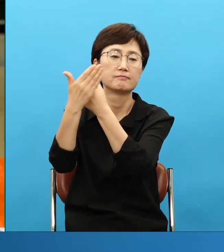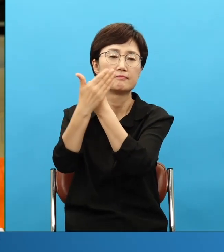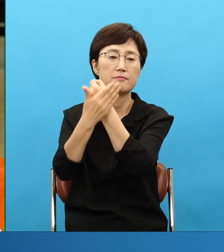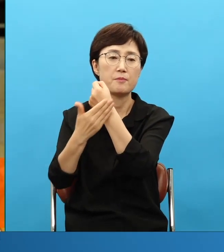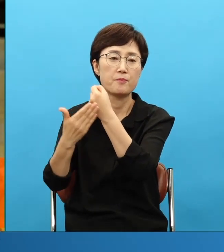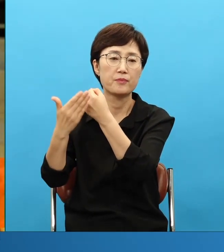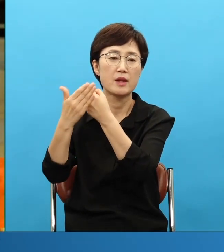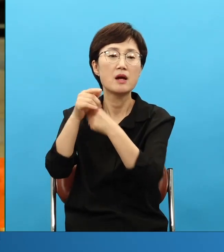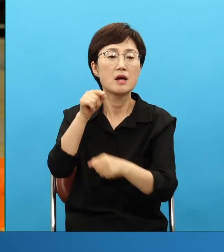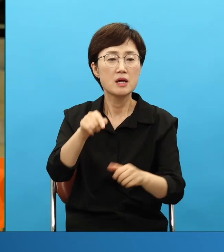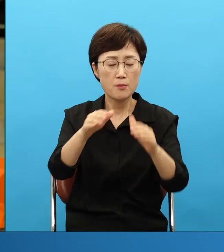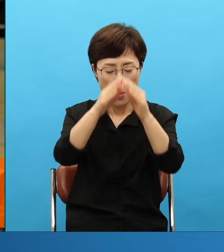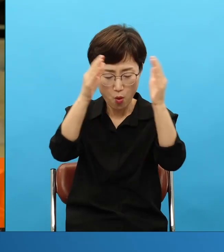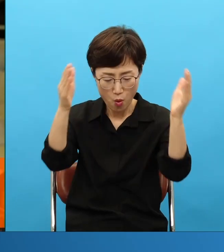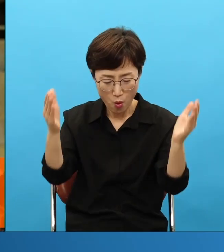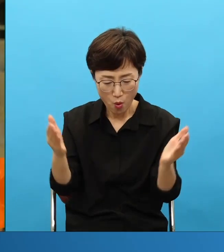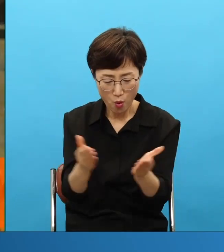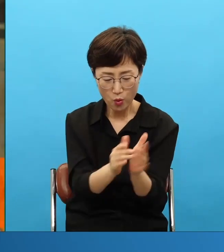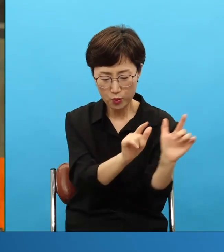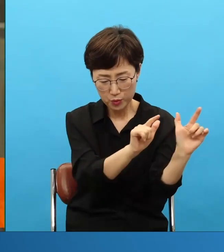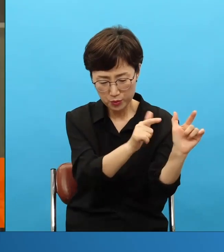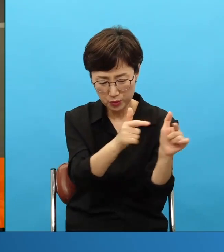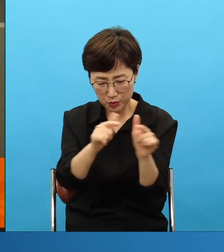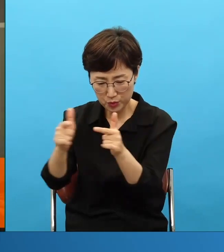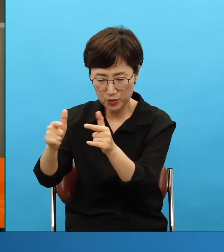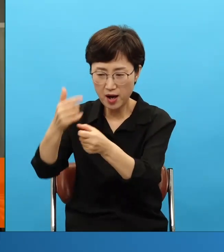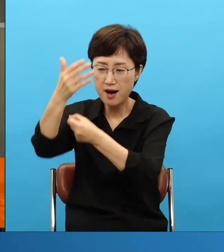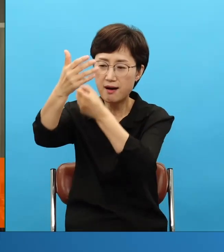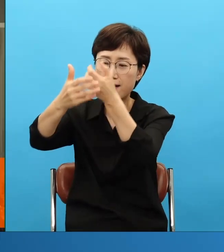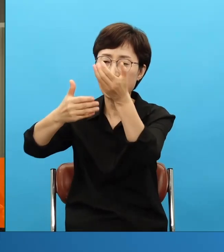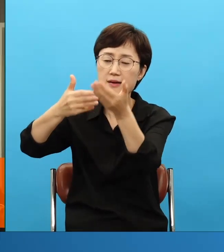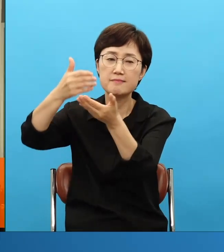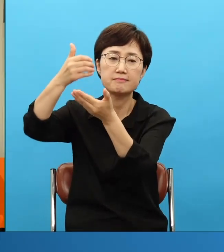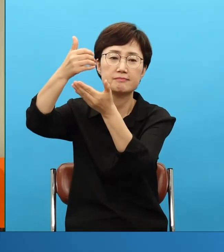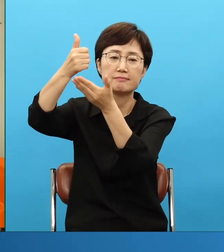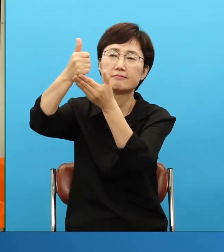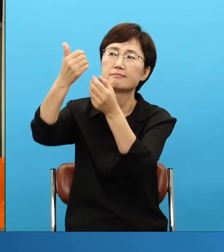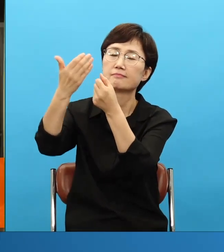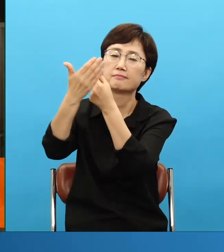alone. For everything is by the grace of God